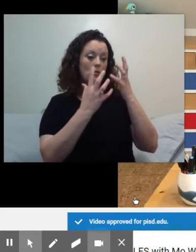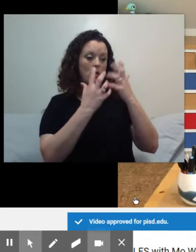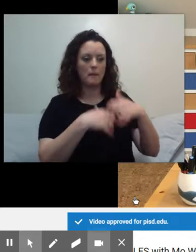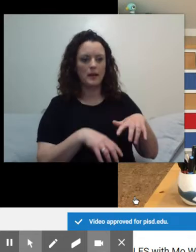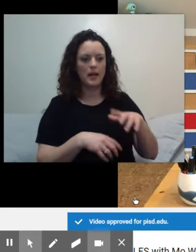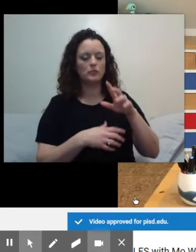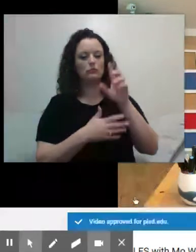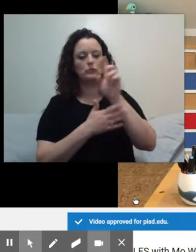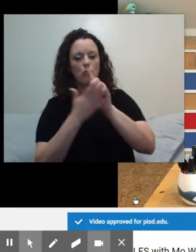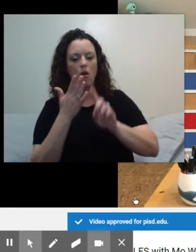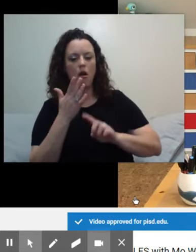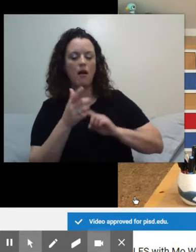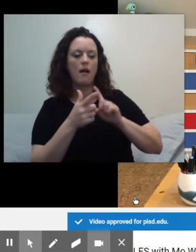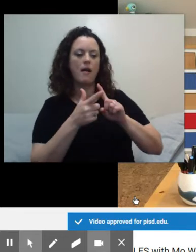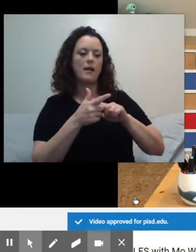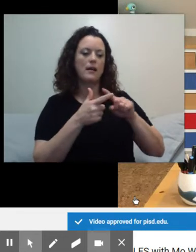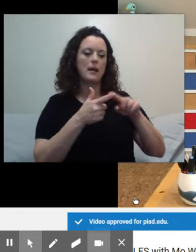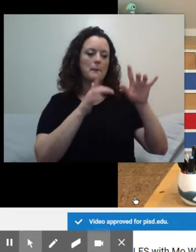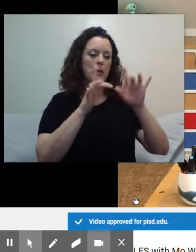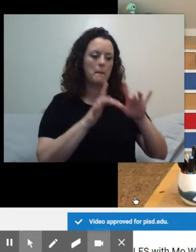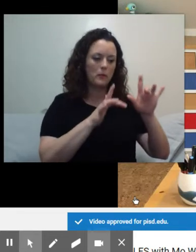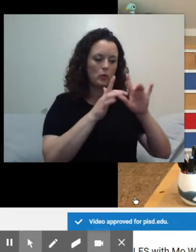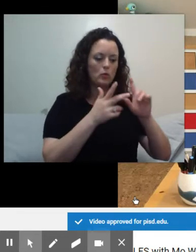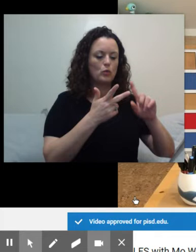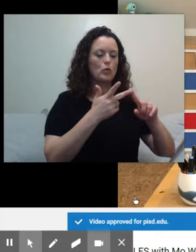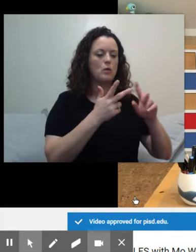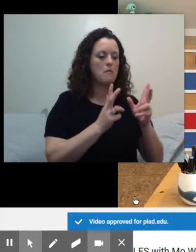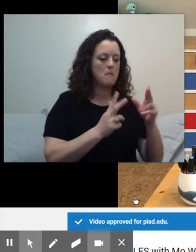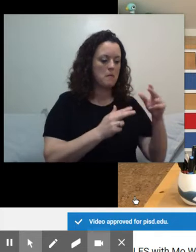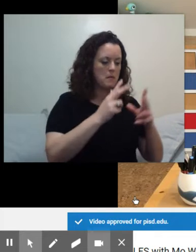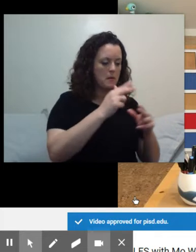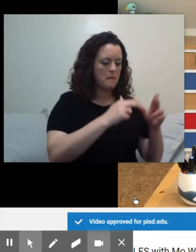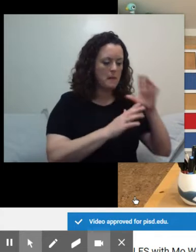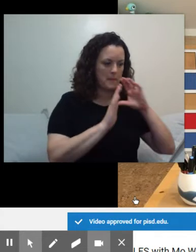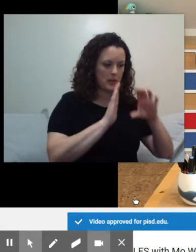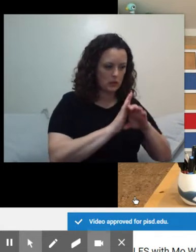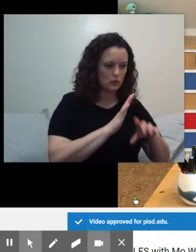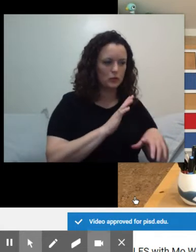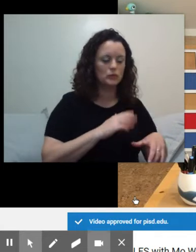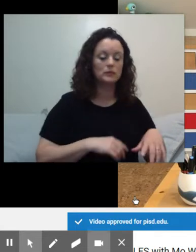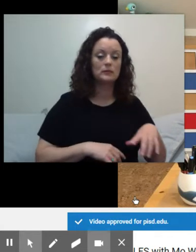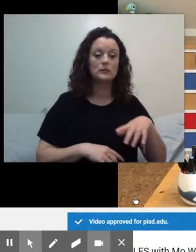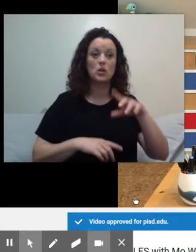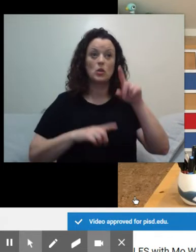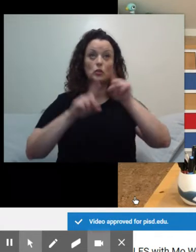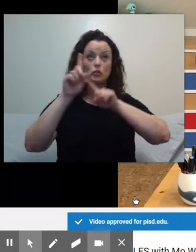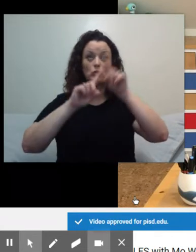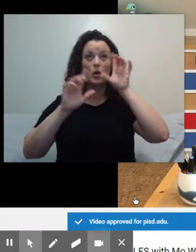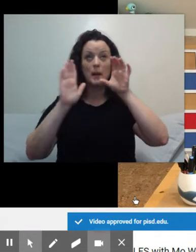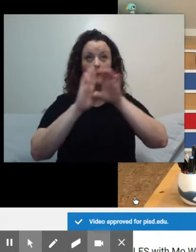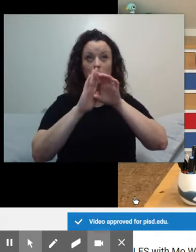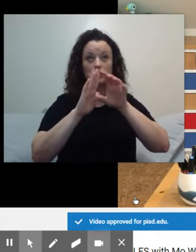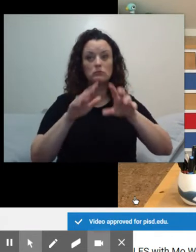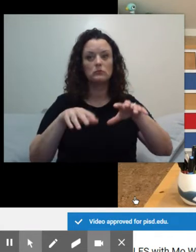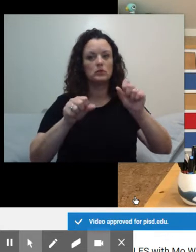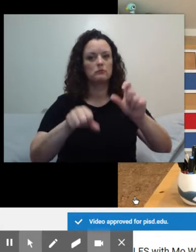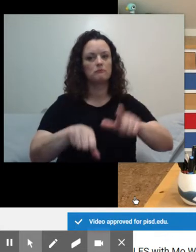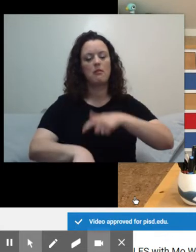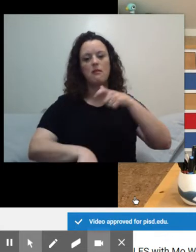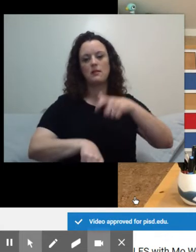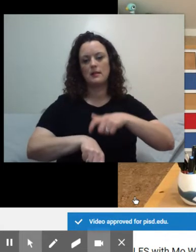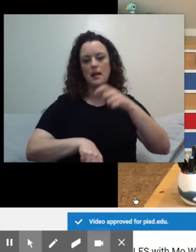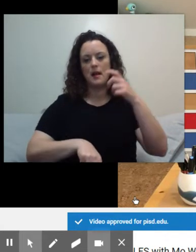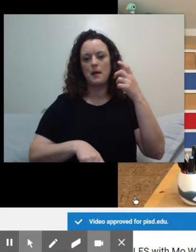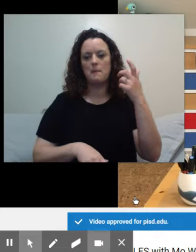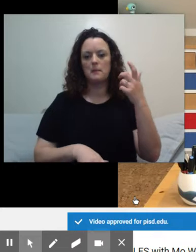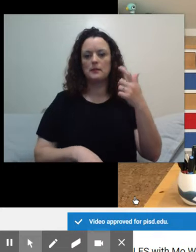various photographs. And that image of all those stars took a long time. What I wanted to do was really